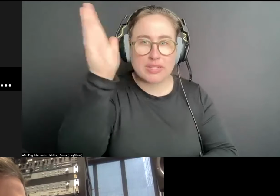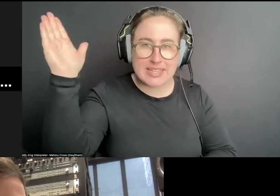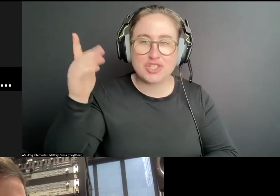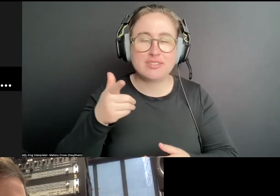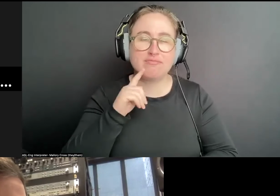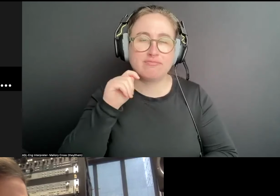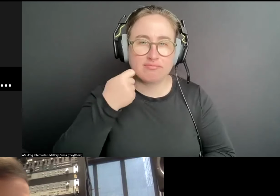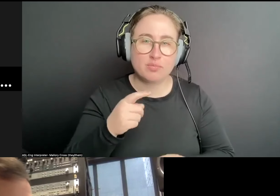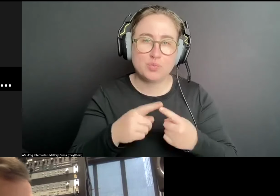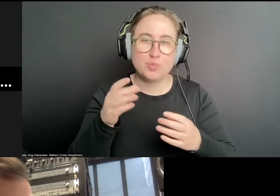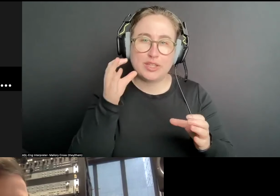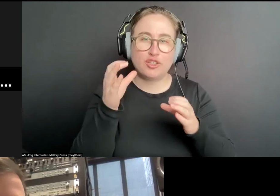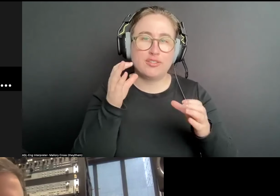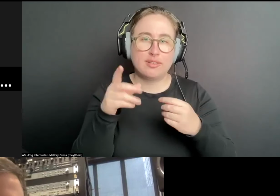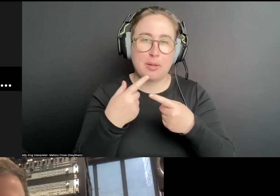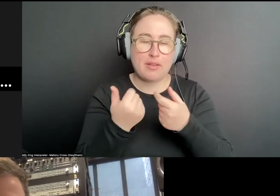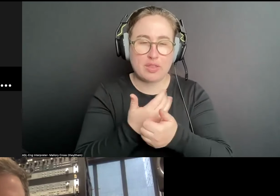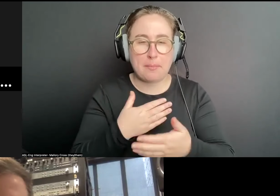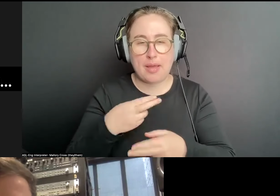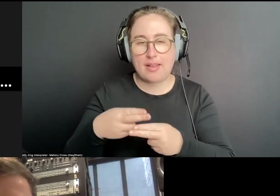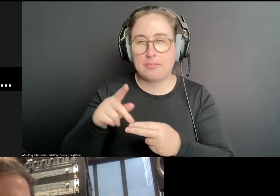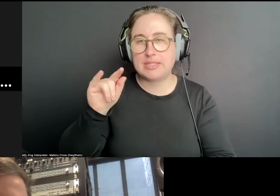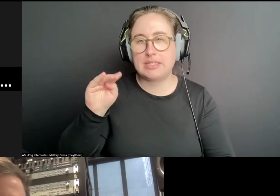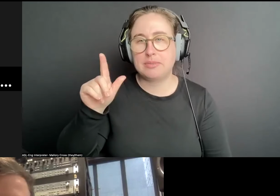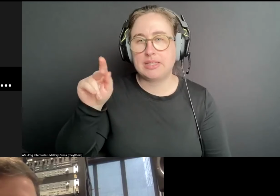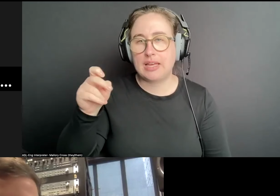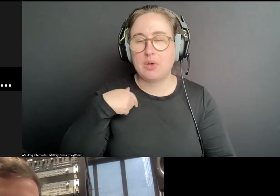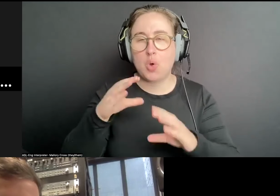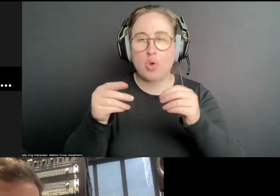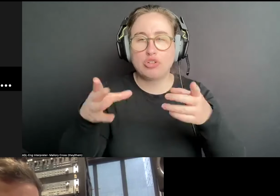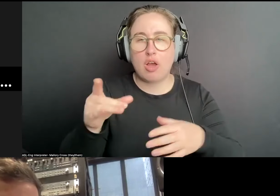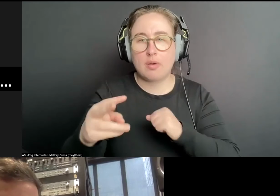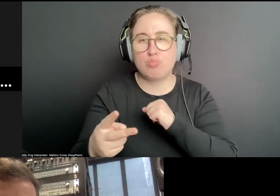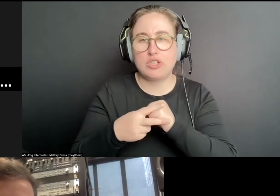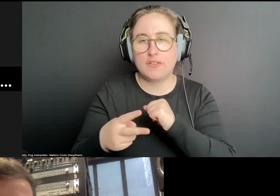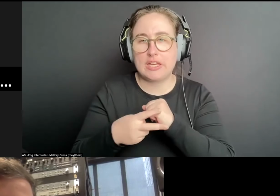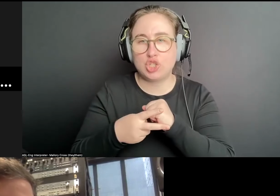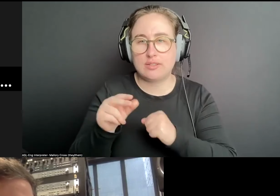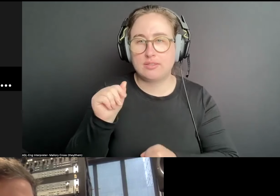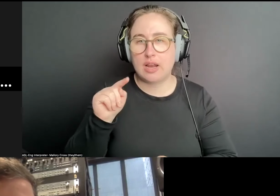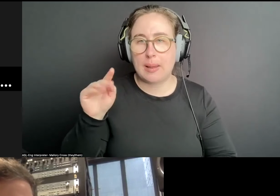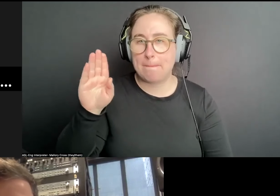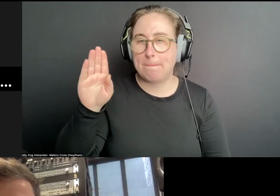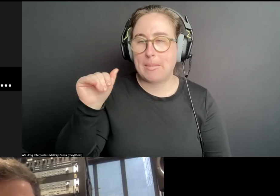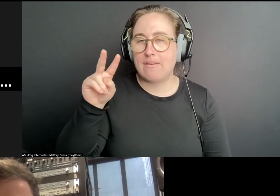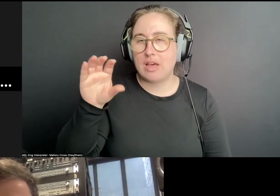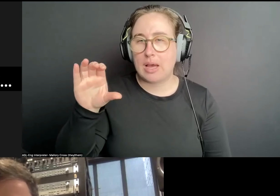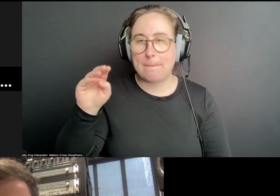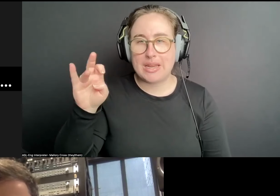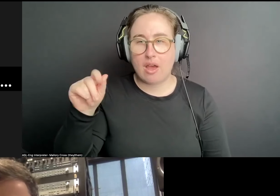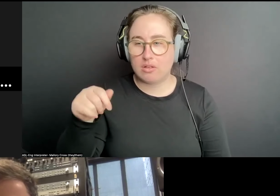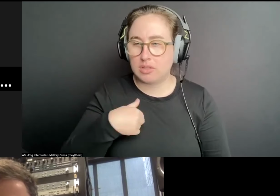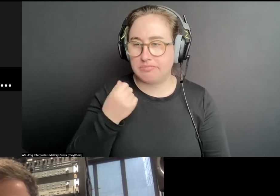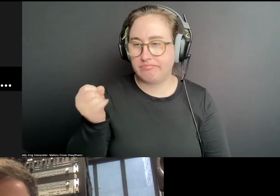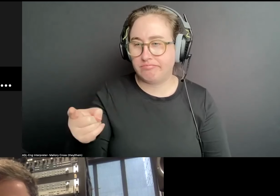cool to hear about everything. My name is Tim Lake. I'm the co-director of preservation at BAVC Media. I'm going to drop